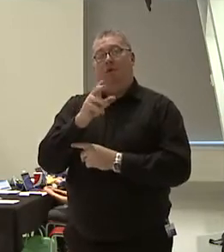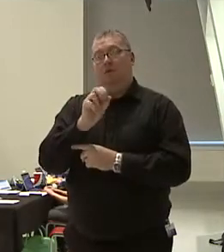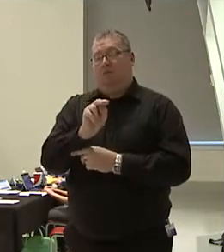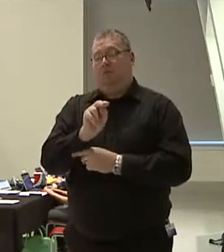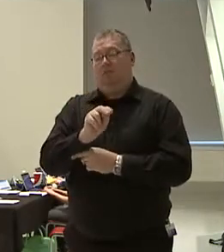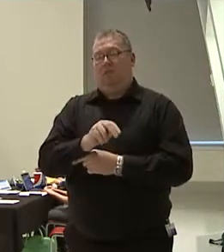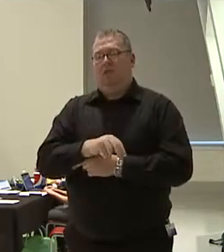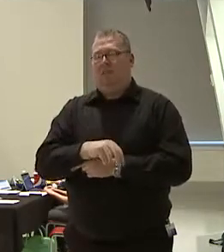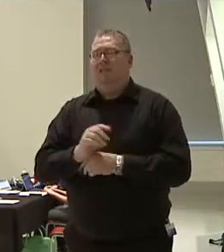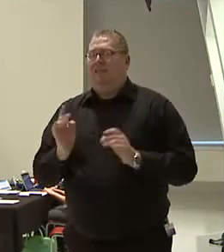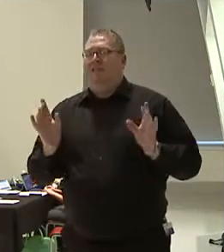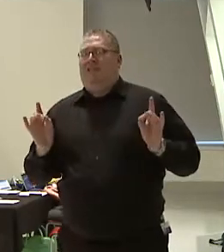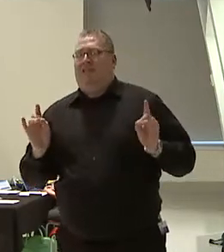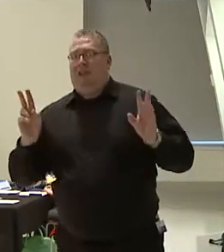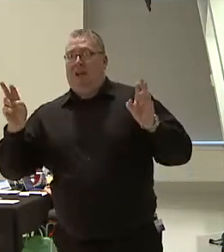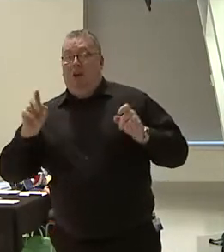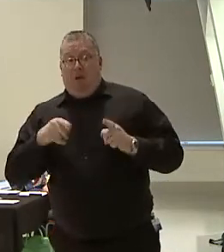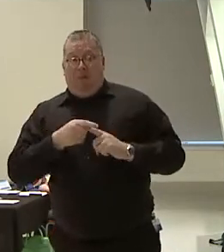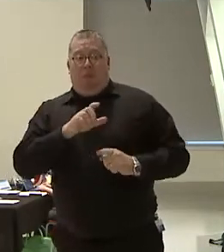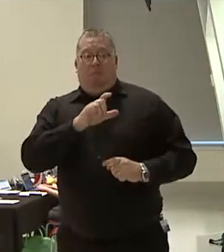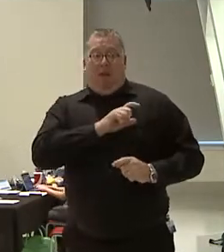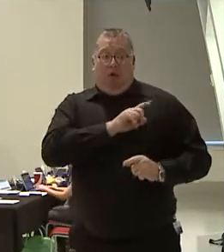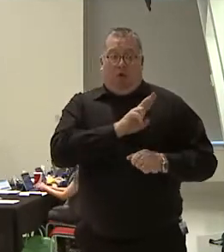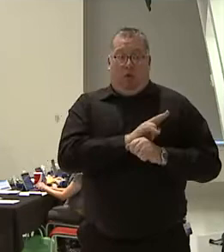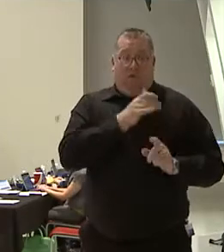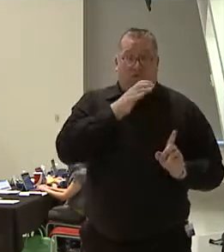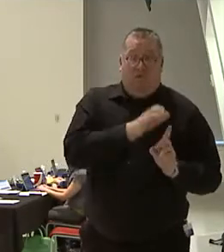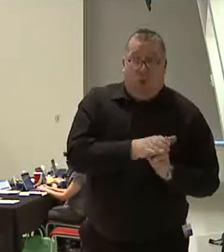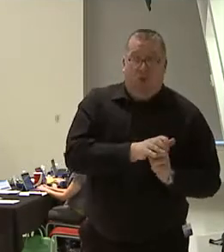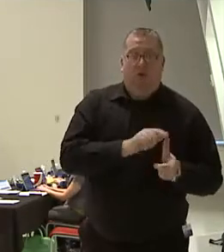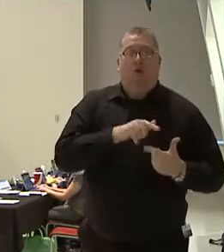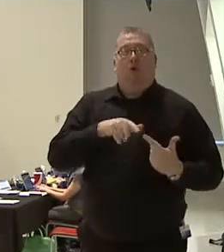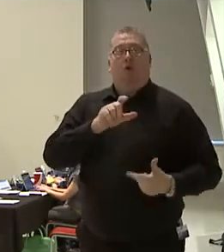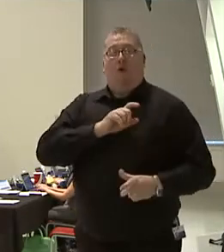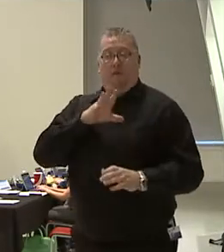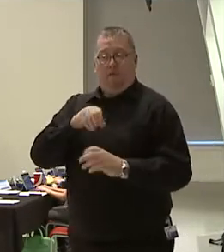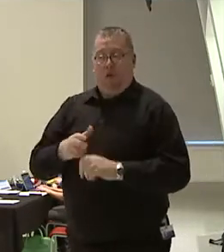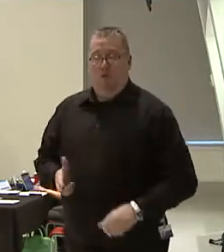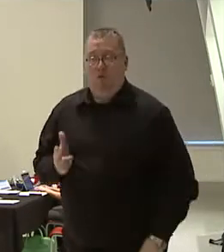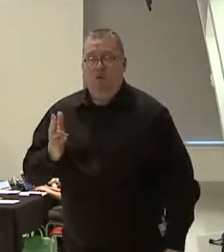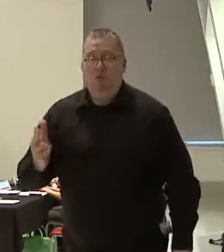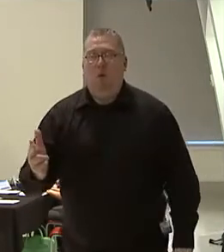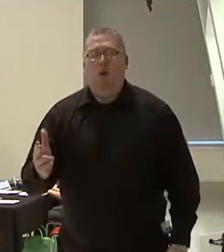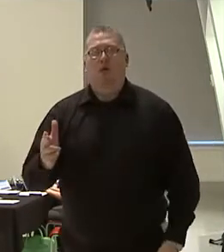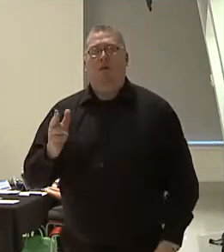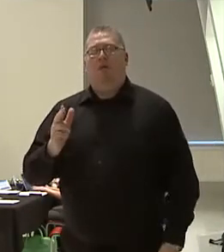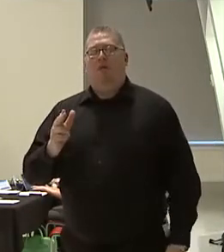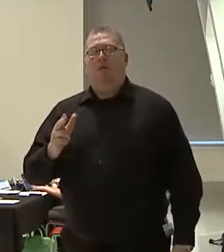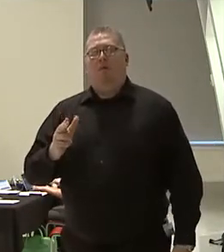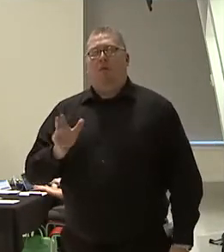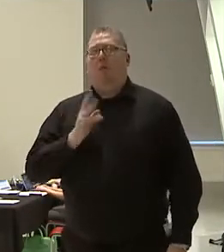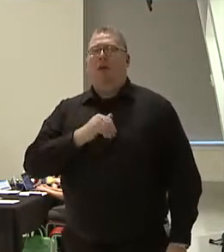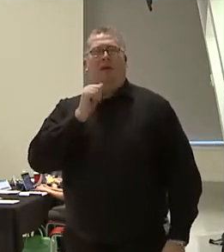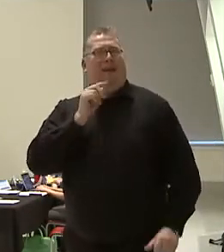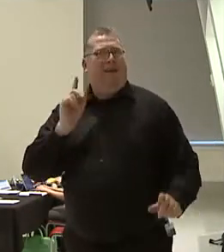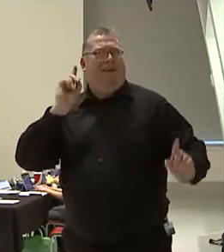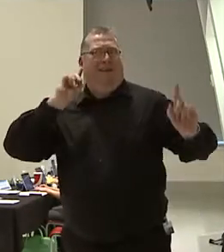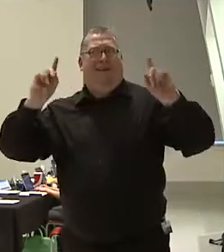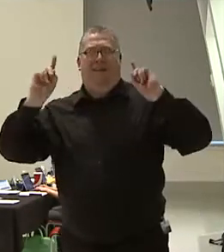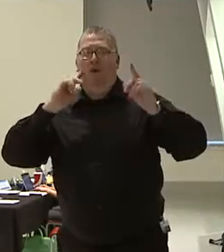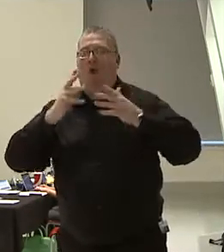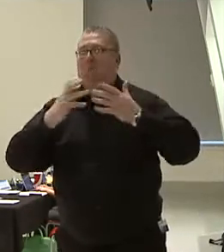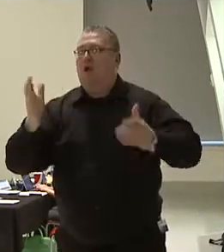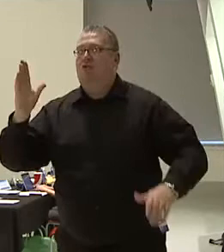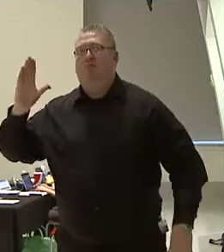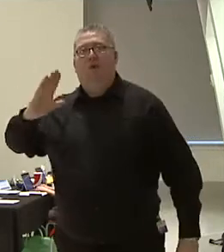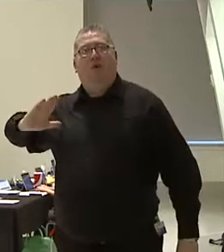Controversial events like police use of force, officer-involved shootings, were something we didn't really hear about when they happened